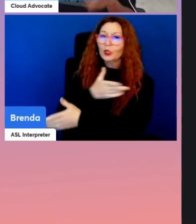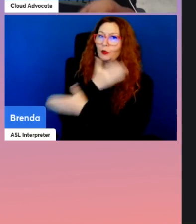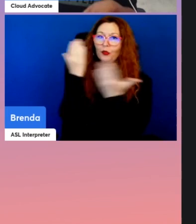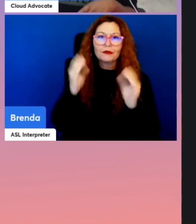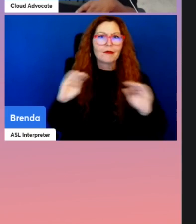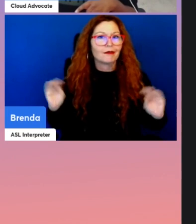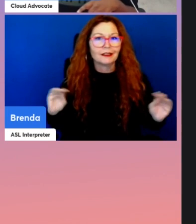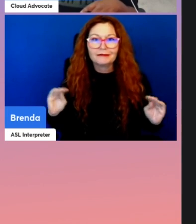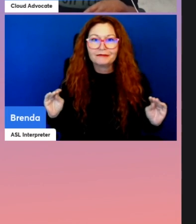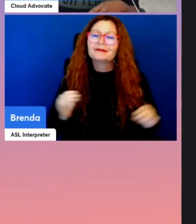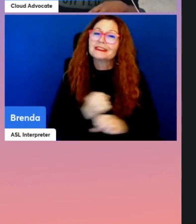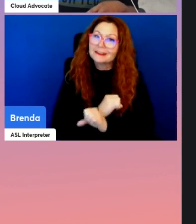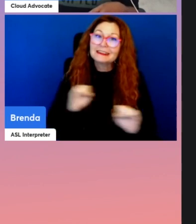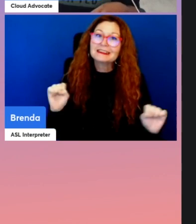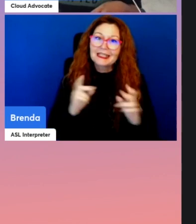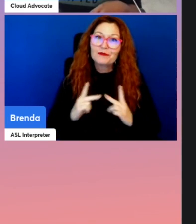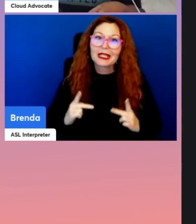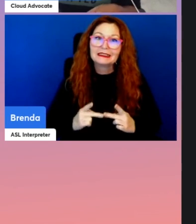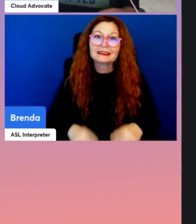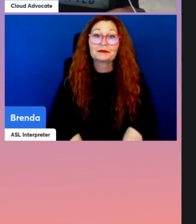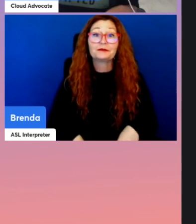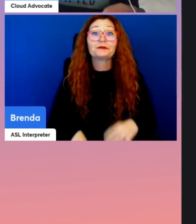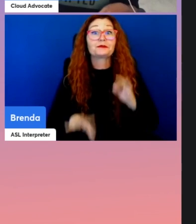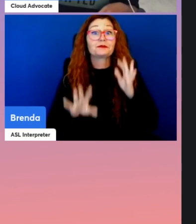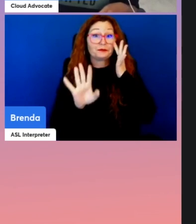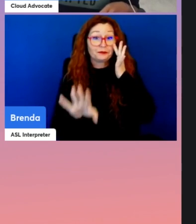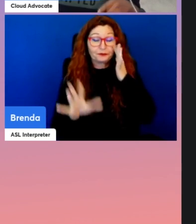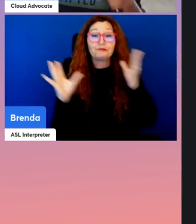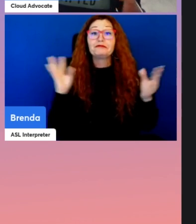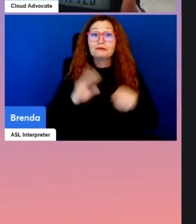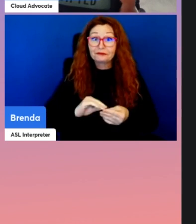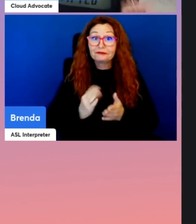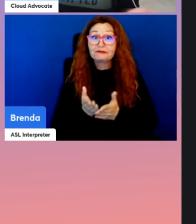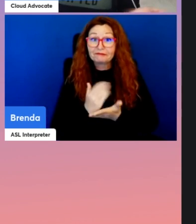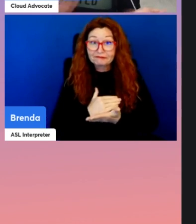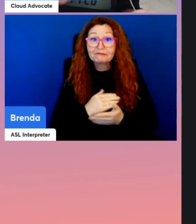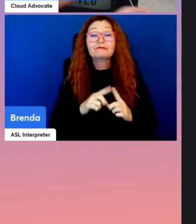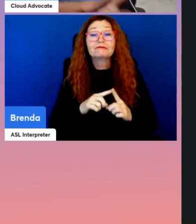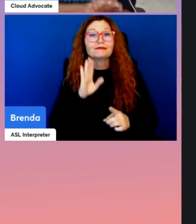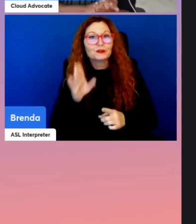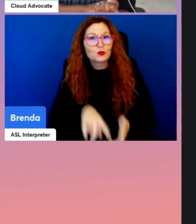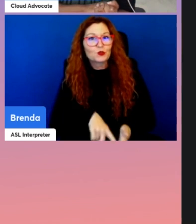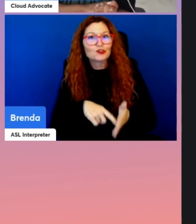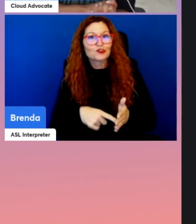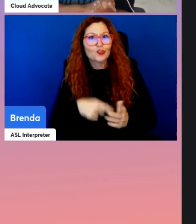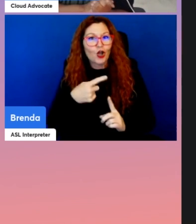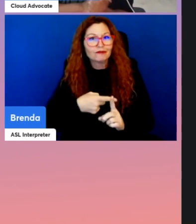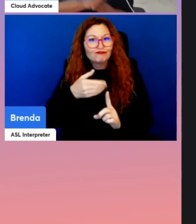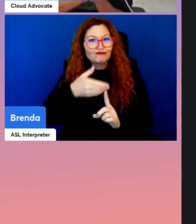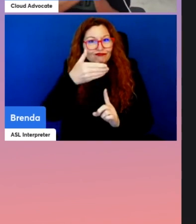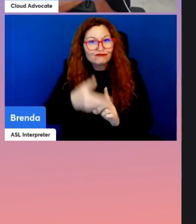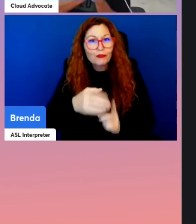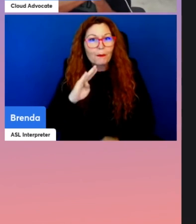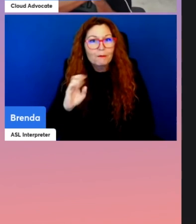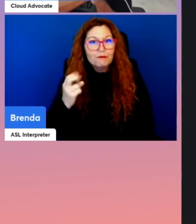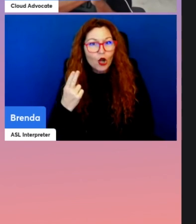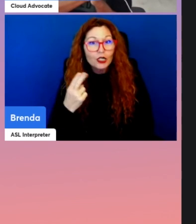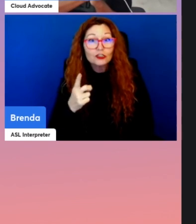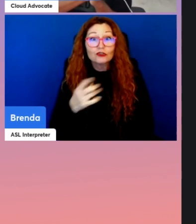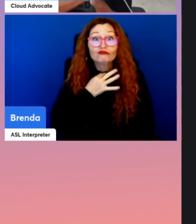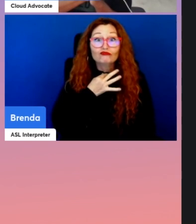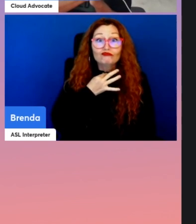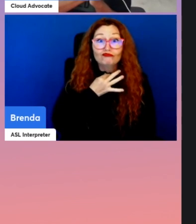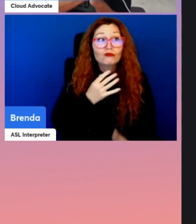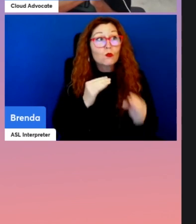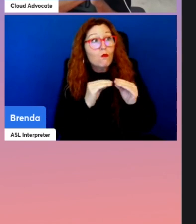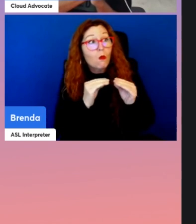Like I said, I do plan to kick this off in March. And like I said, if you're looking to learn Terraform, maybe you just want to come